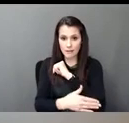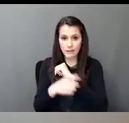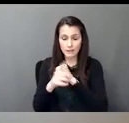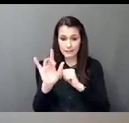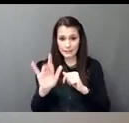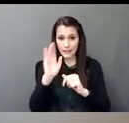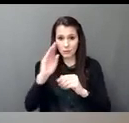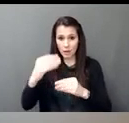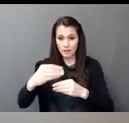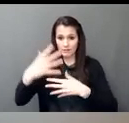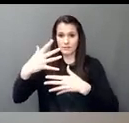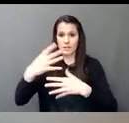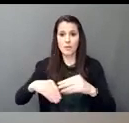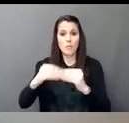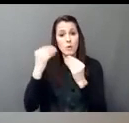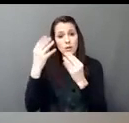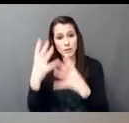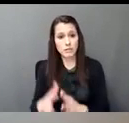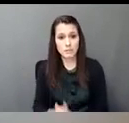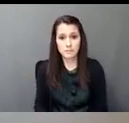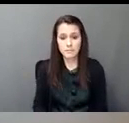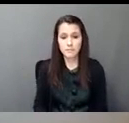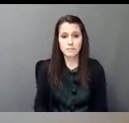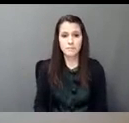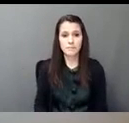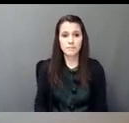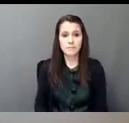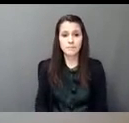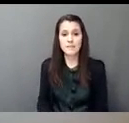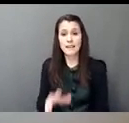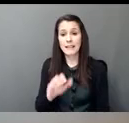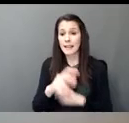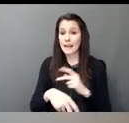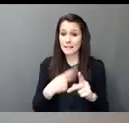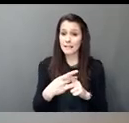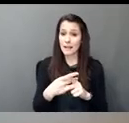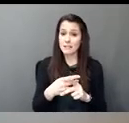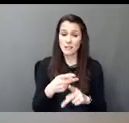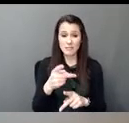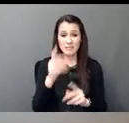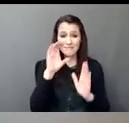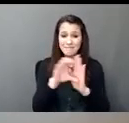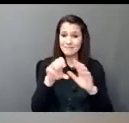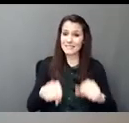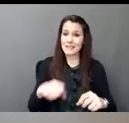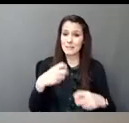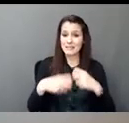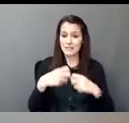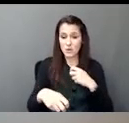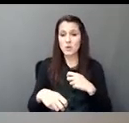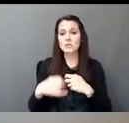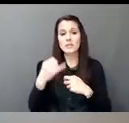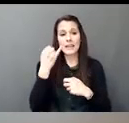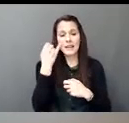more information on that county. So this type of thing can be difficult for people that can't